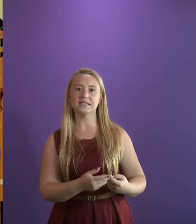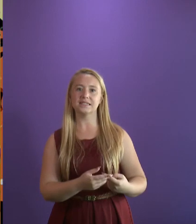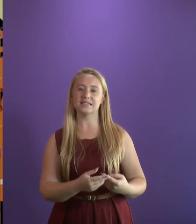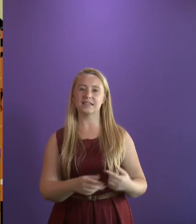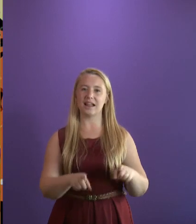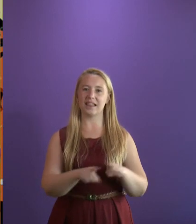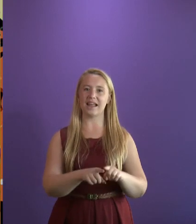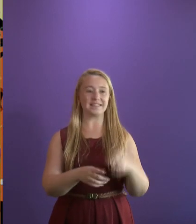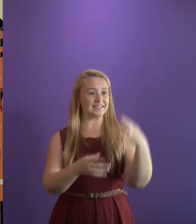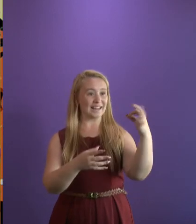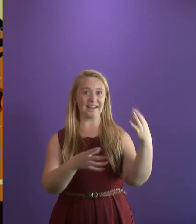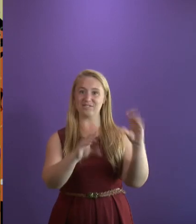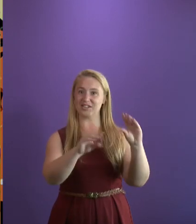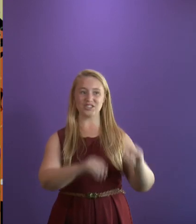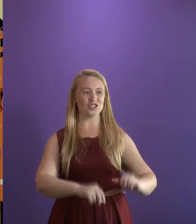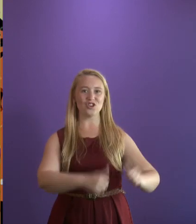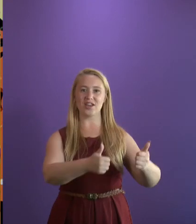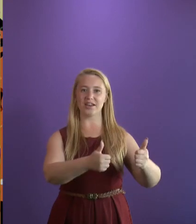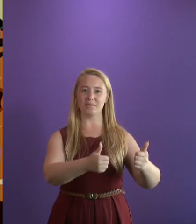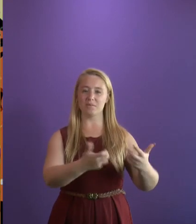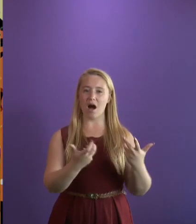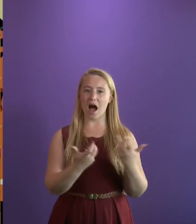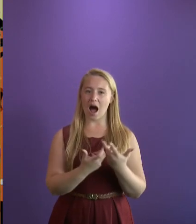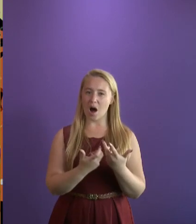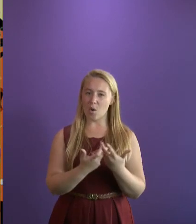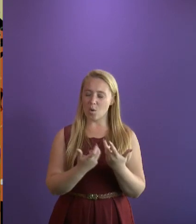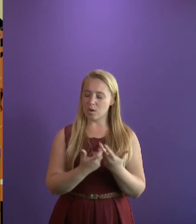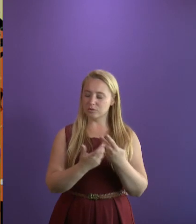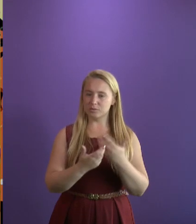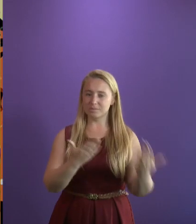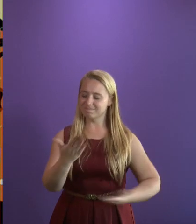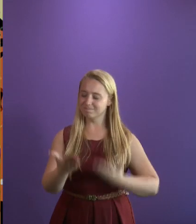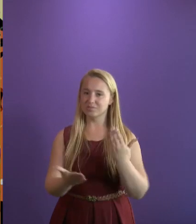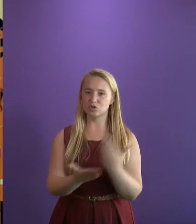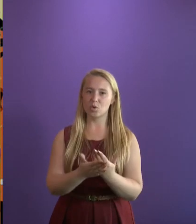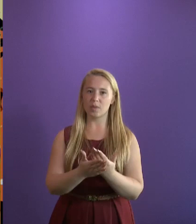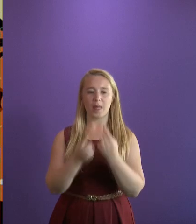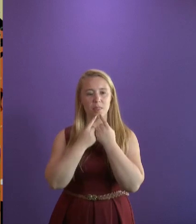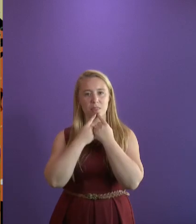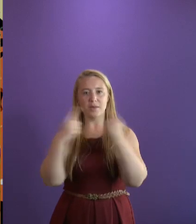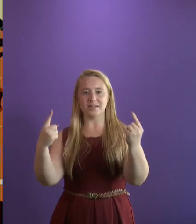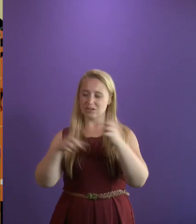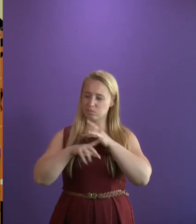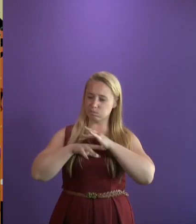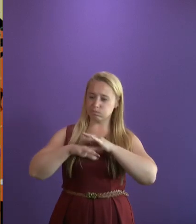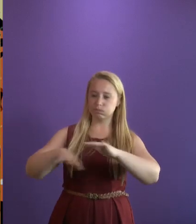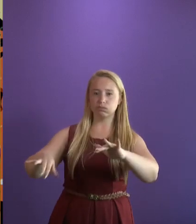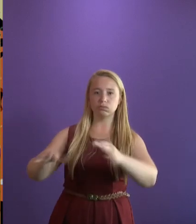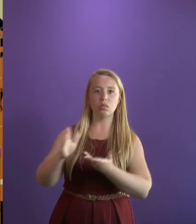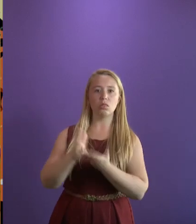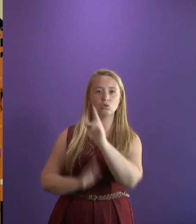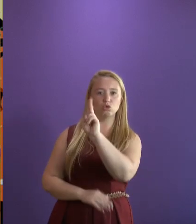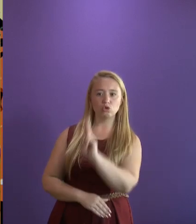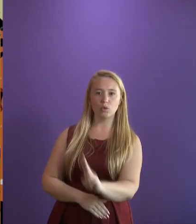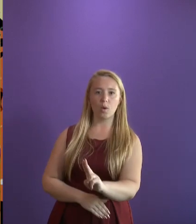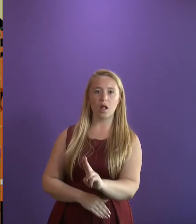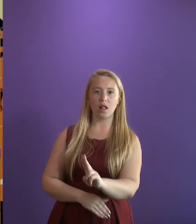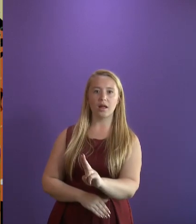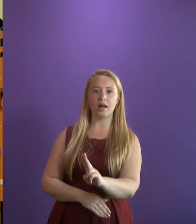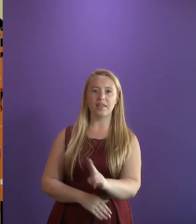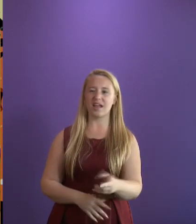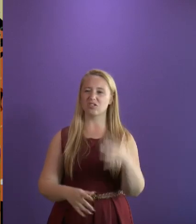boxes. How do we absolutely make sure that we're getting the message across in our schools and that the guidance isn't